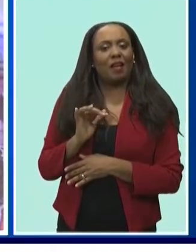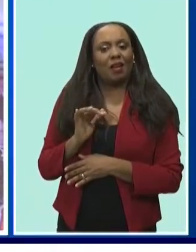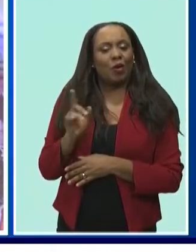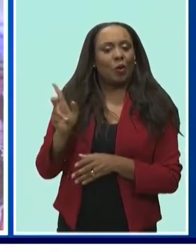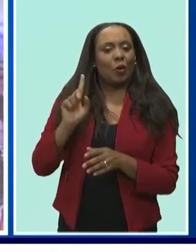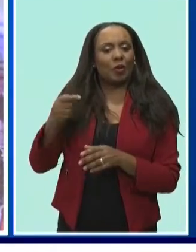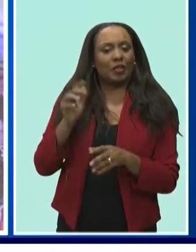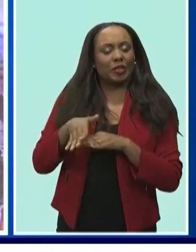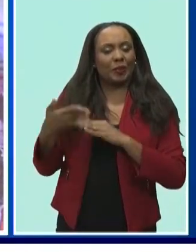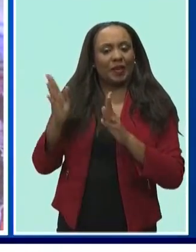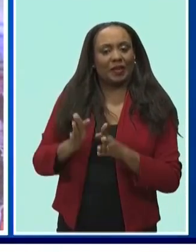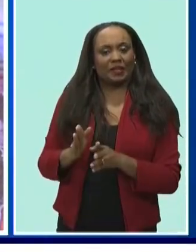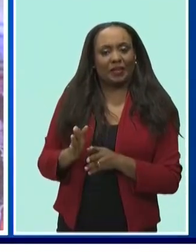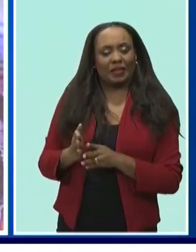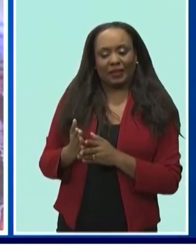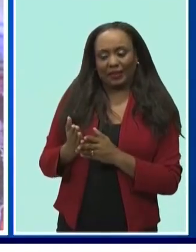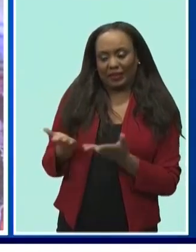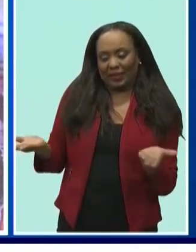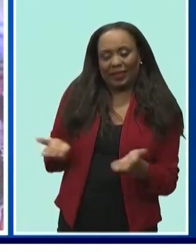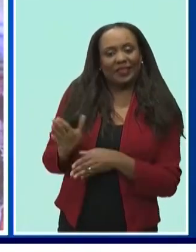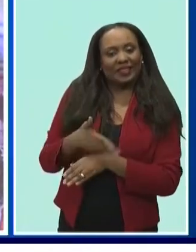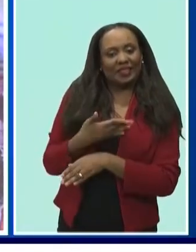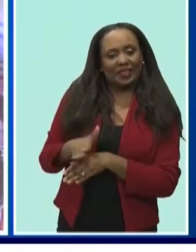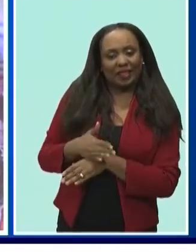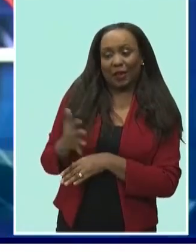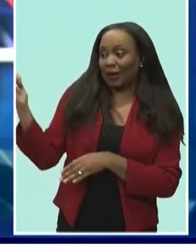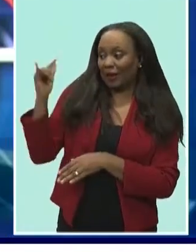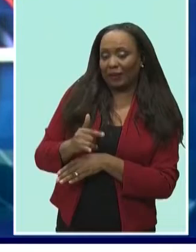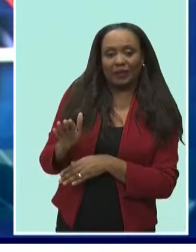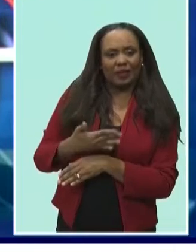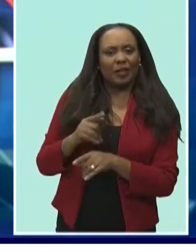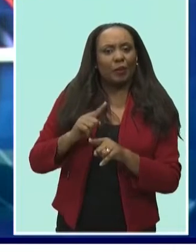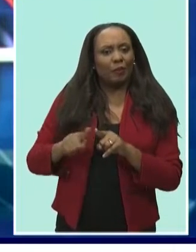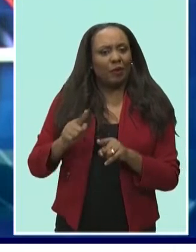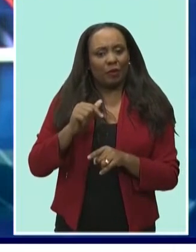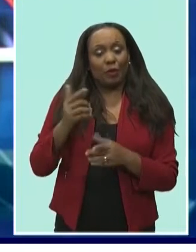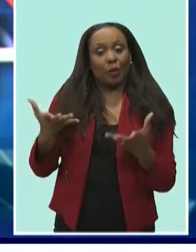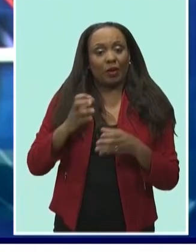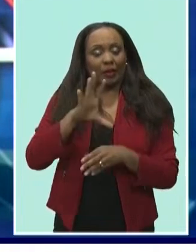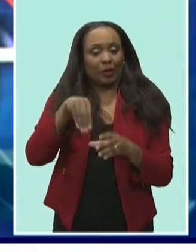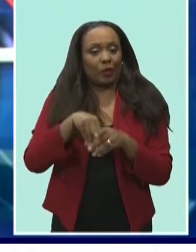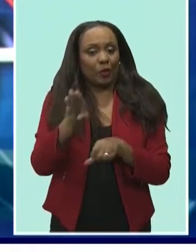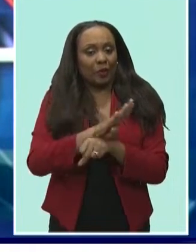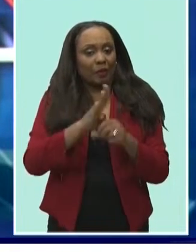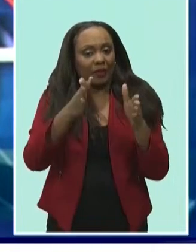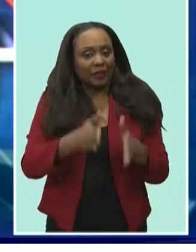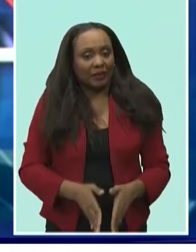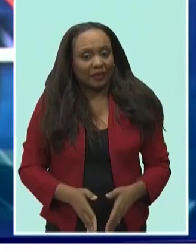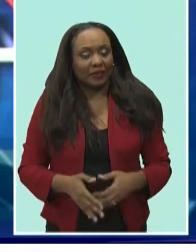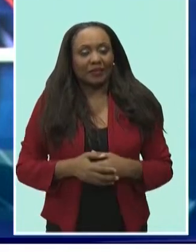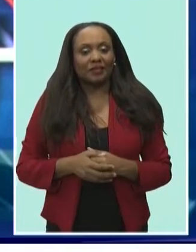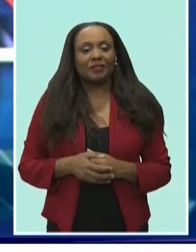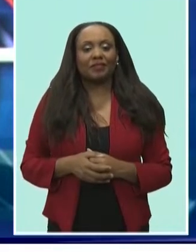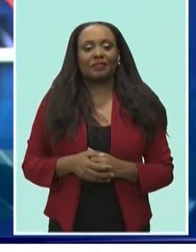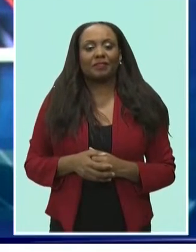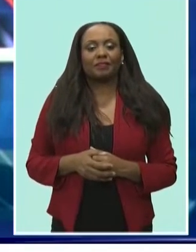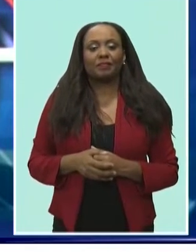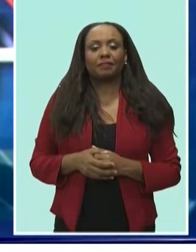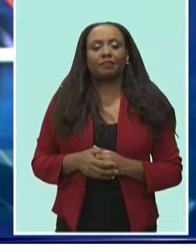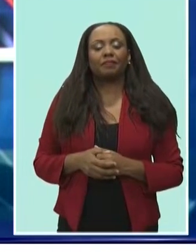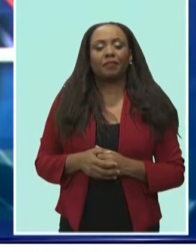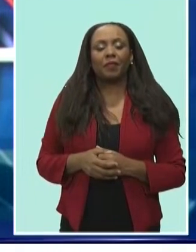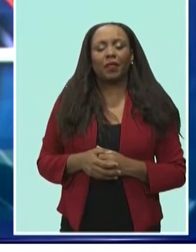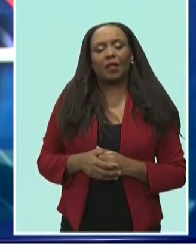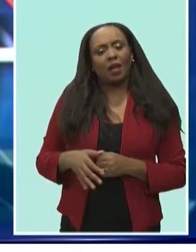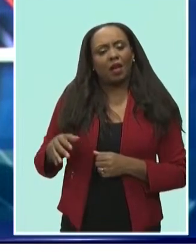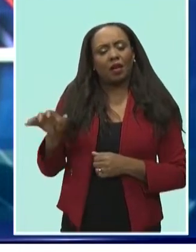singers. And we decided one year to do something about it. A local insurance company is not only talking the talk when it